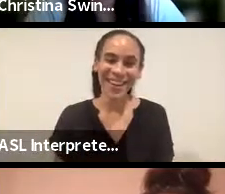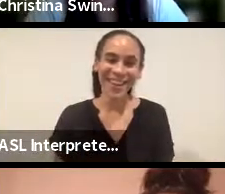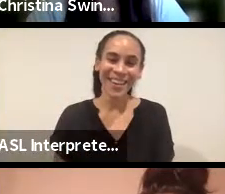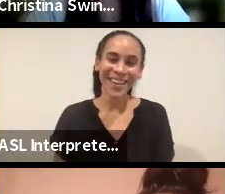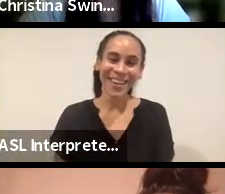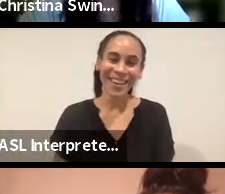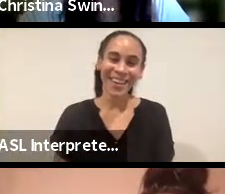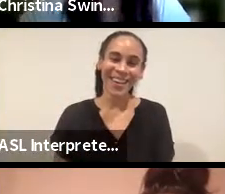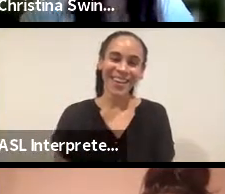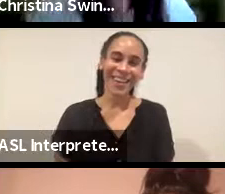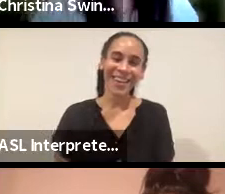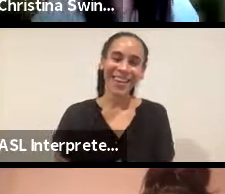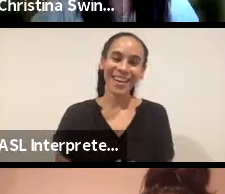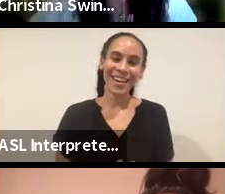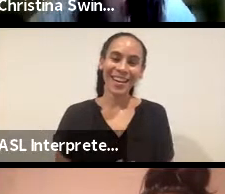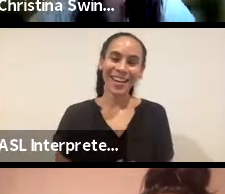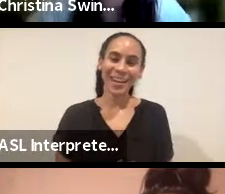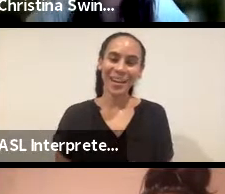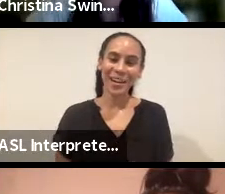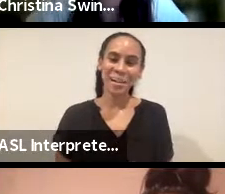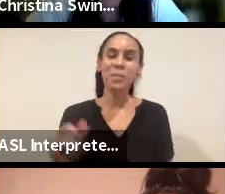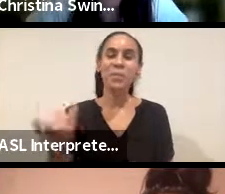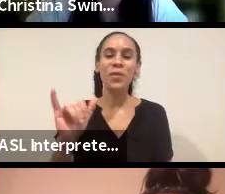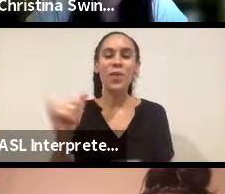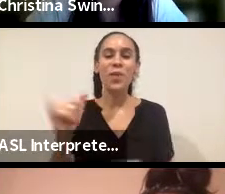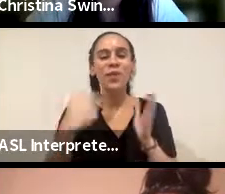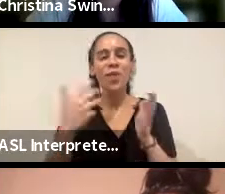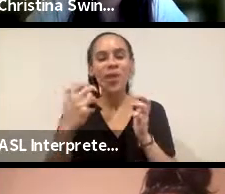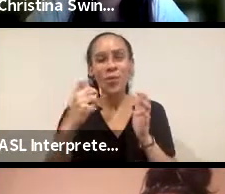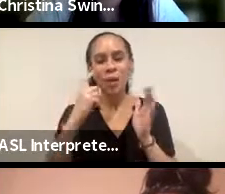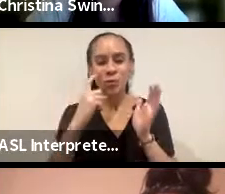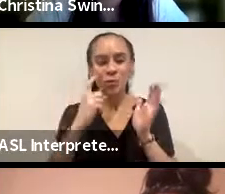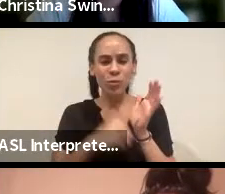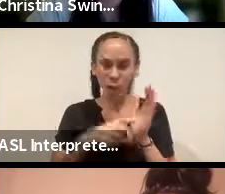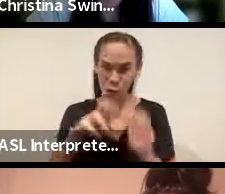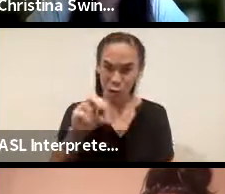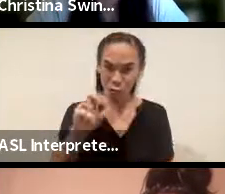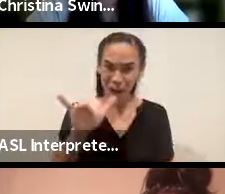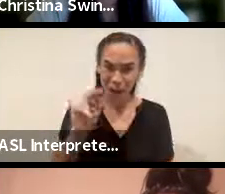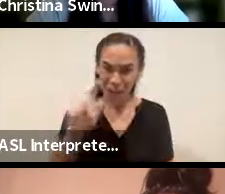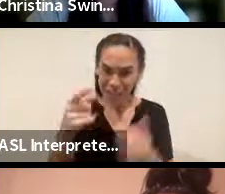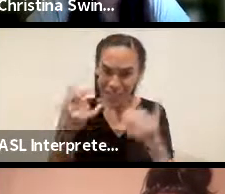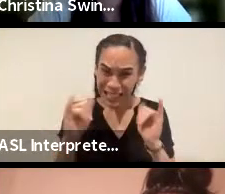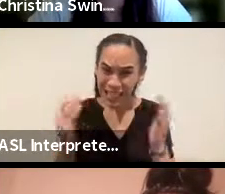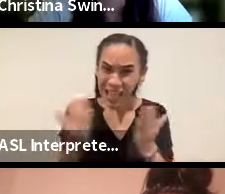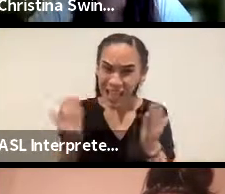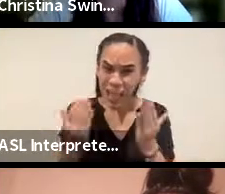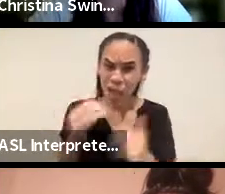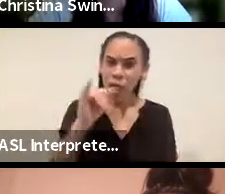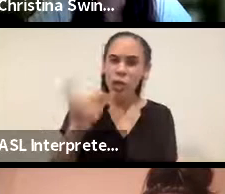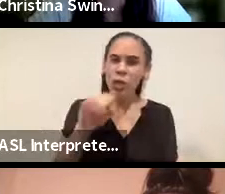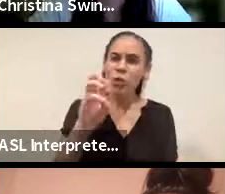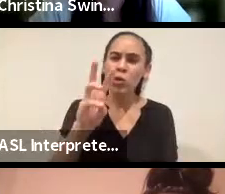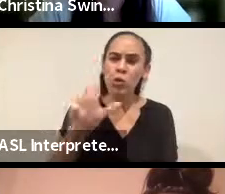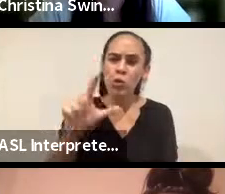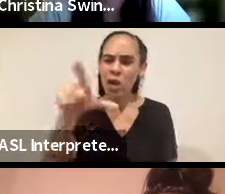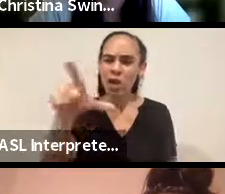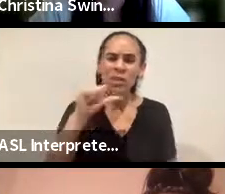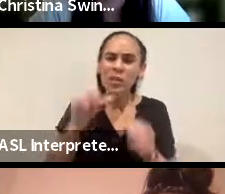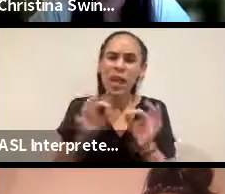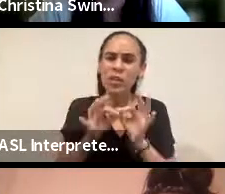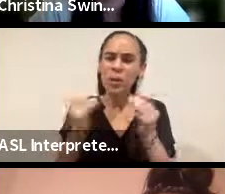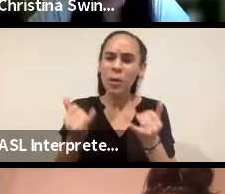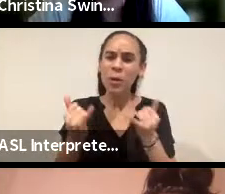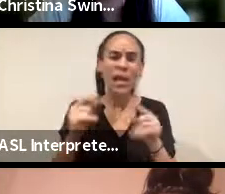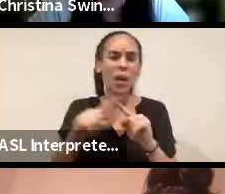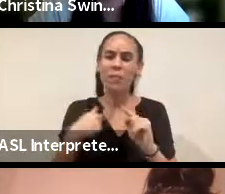And then. And I also want to recognize, I'm not sure if Robin is still here, but Jewel, you're not interpreting right now.